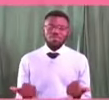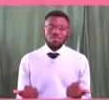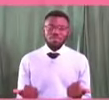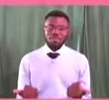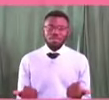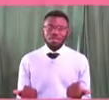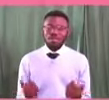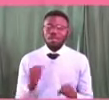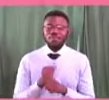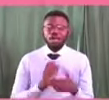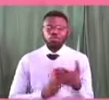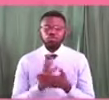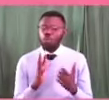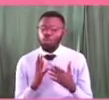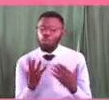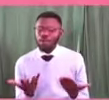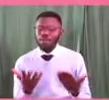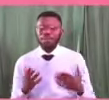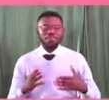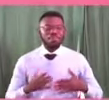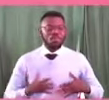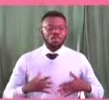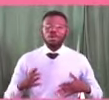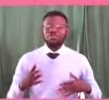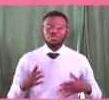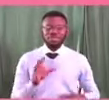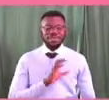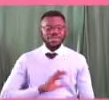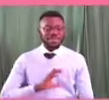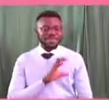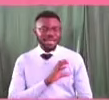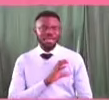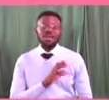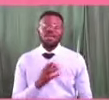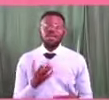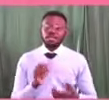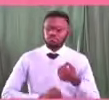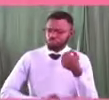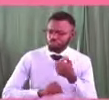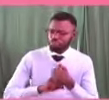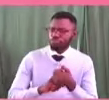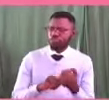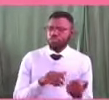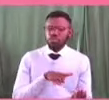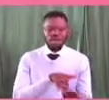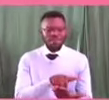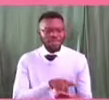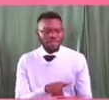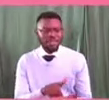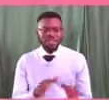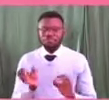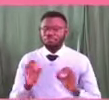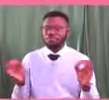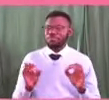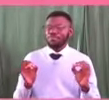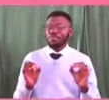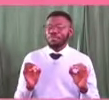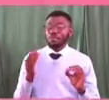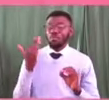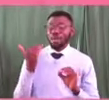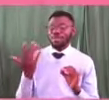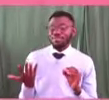of ensuring that citizens are cushioned from vulnerabilities that come with